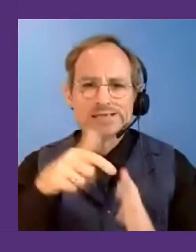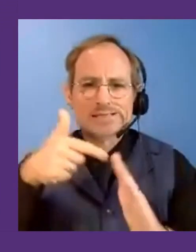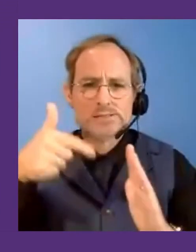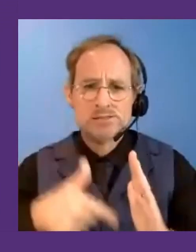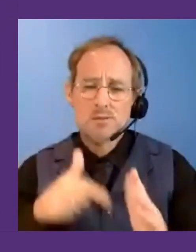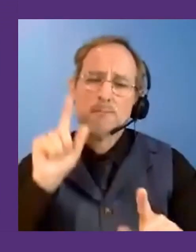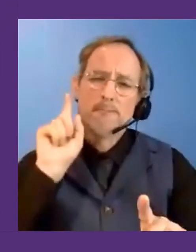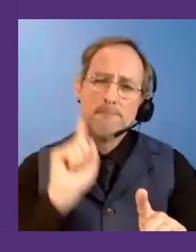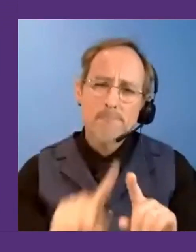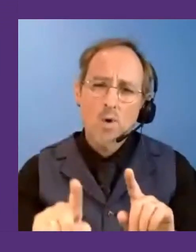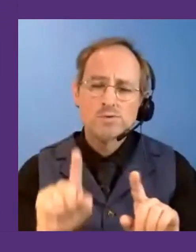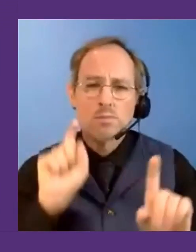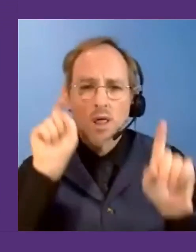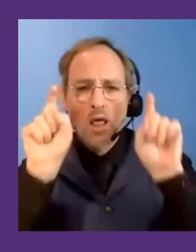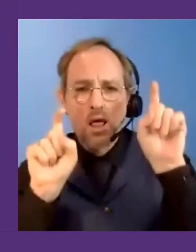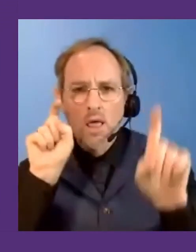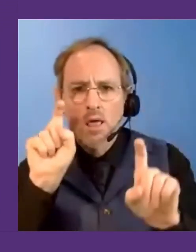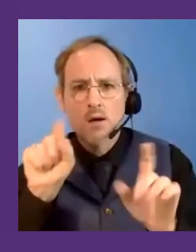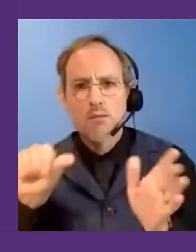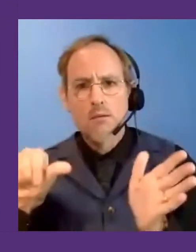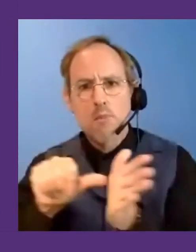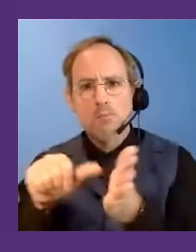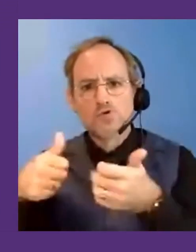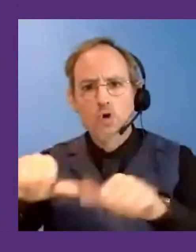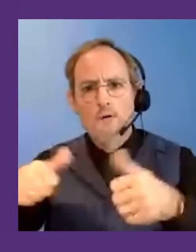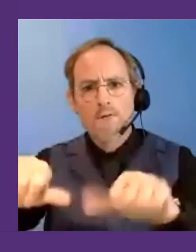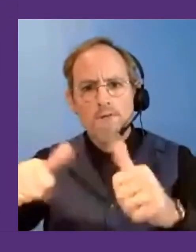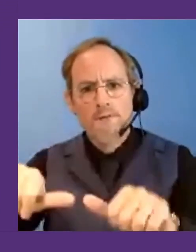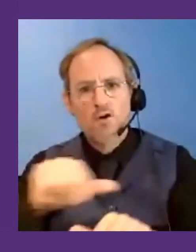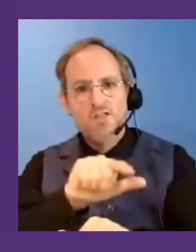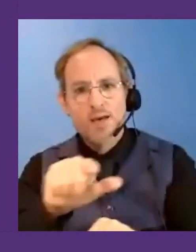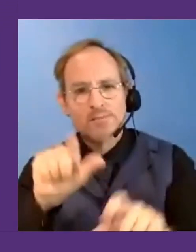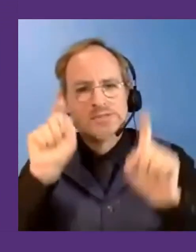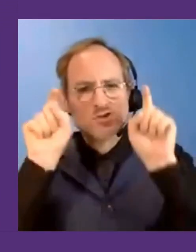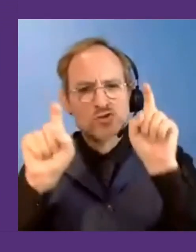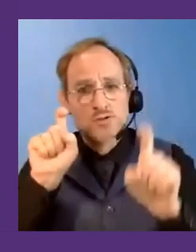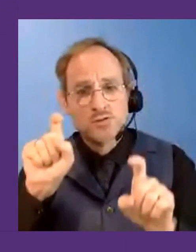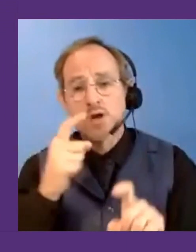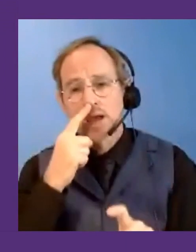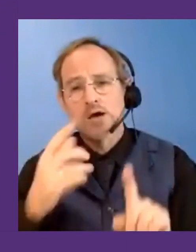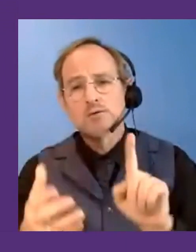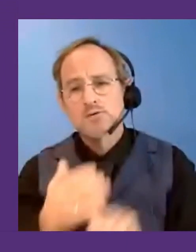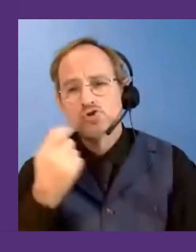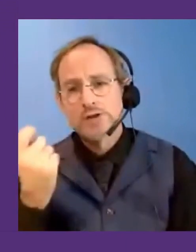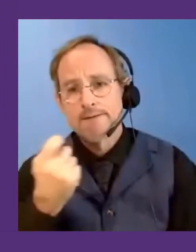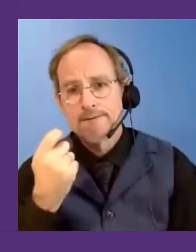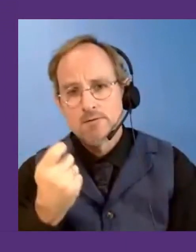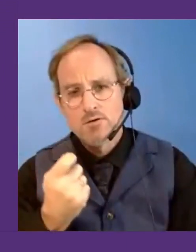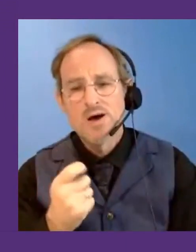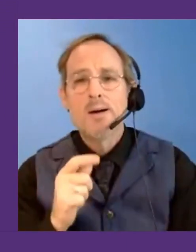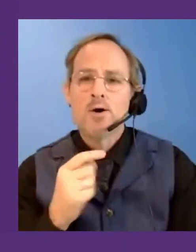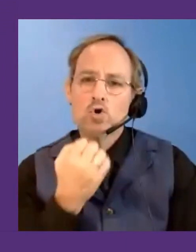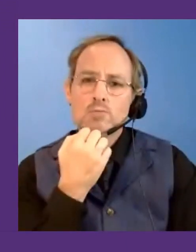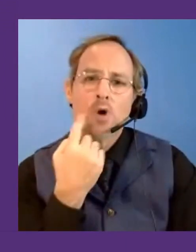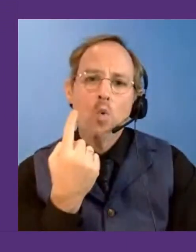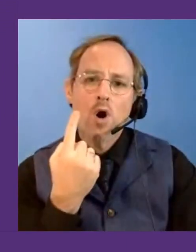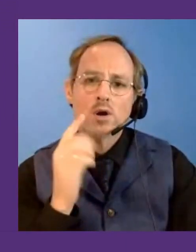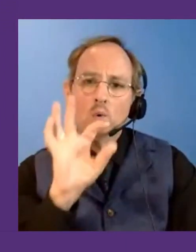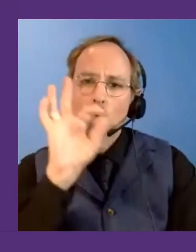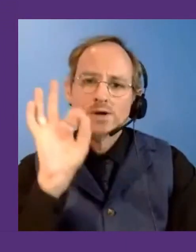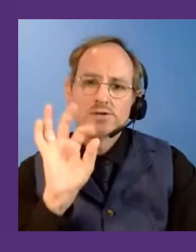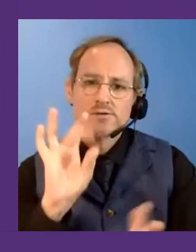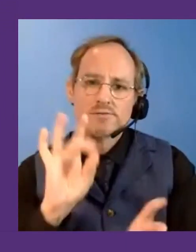up with the solutions and you can make it work. The big one is always, can we afford to do it? If somebody wants to completely rebuild a